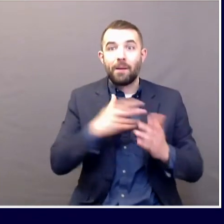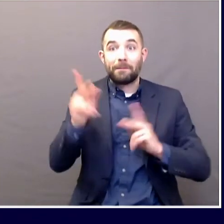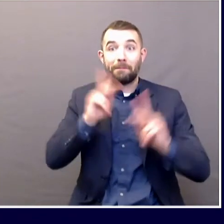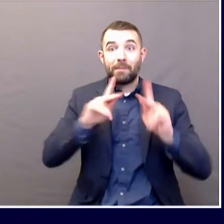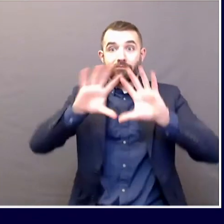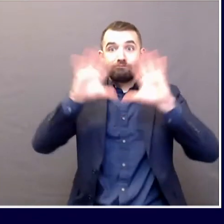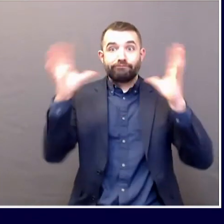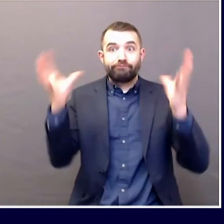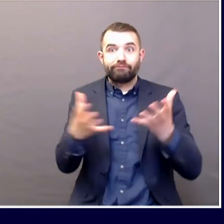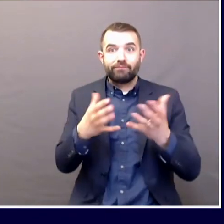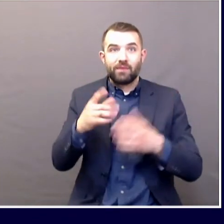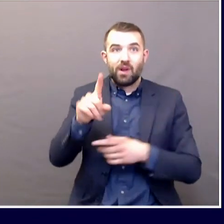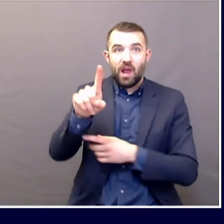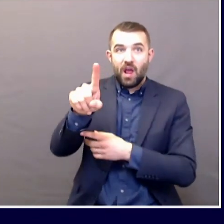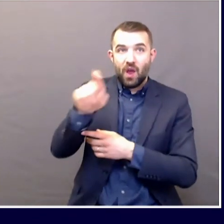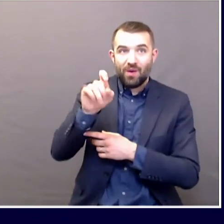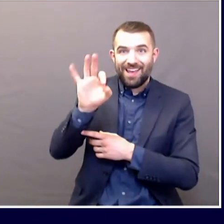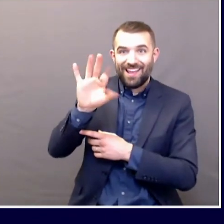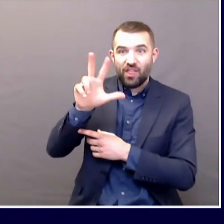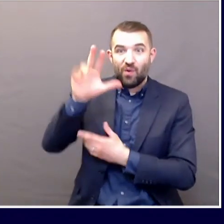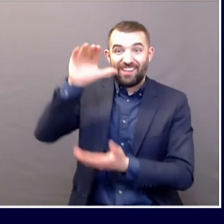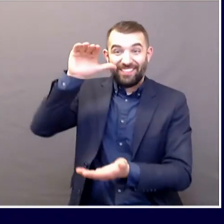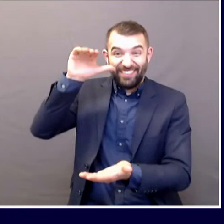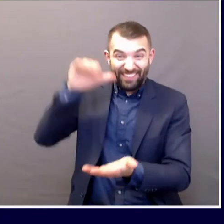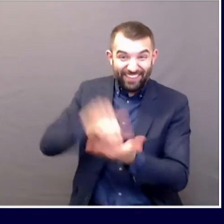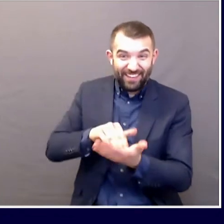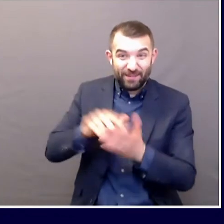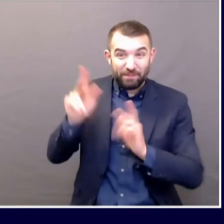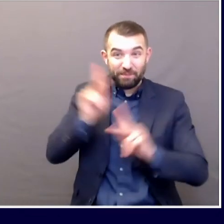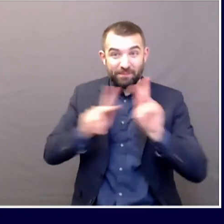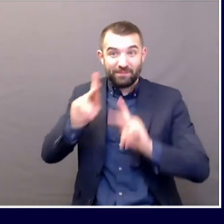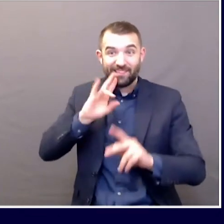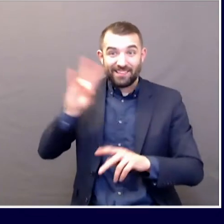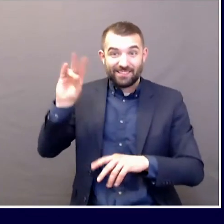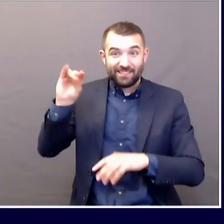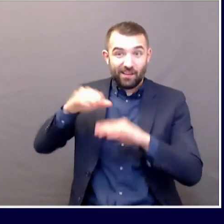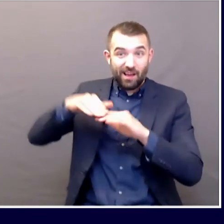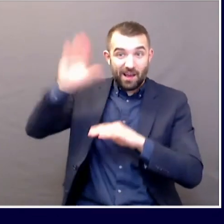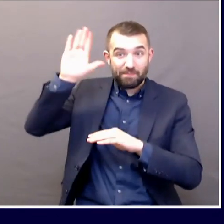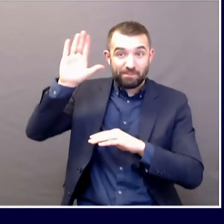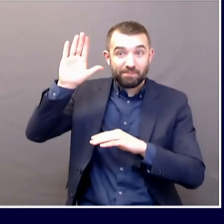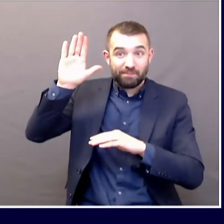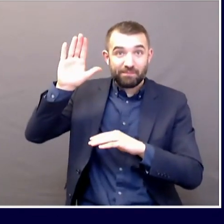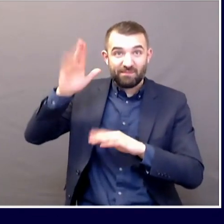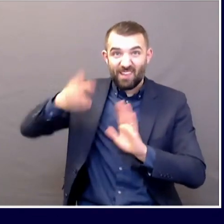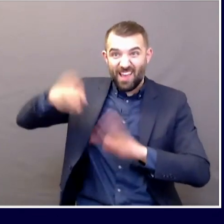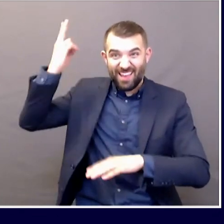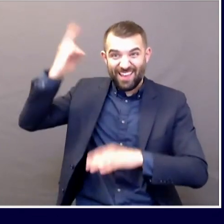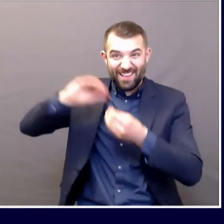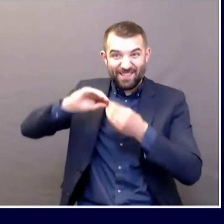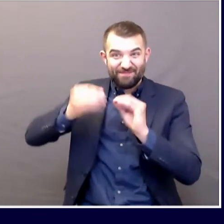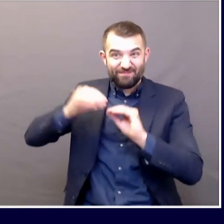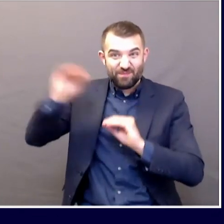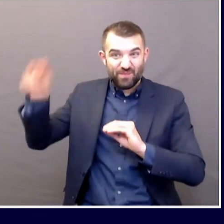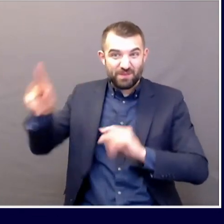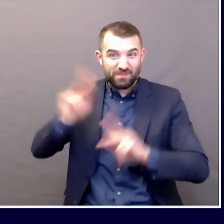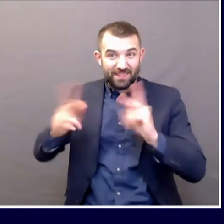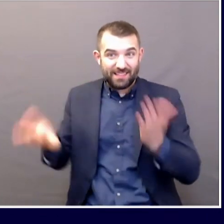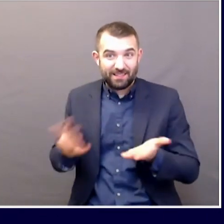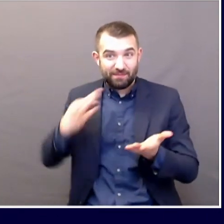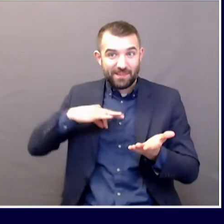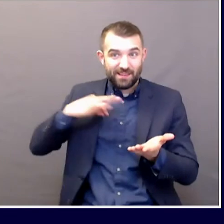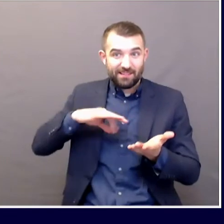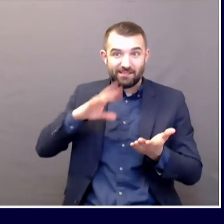people across the state who are just in that 70 and over category. When we started down this vaccination journey with